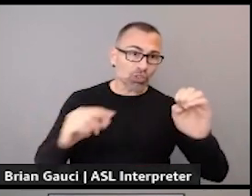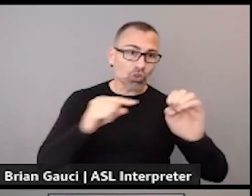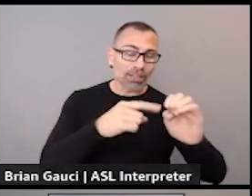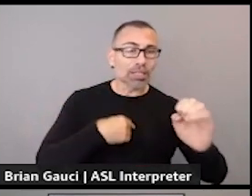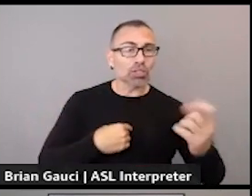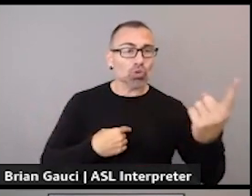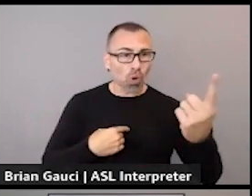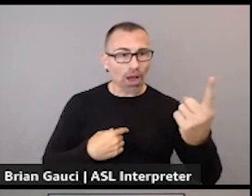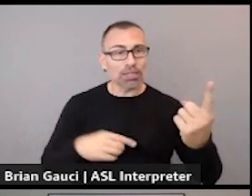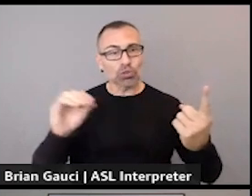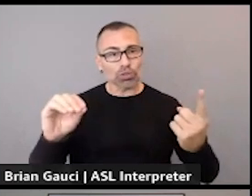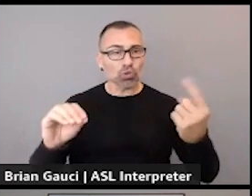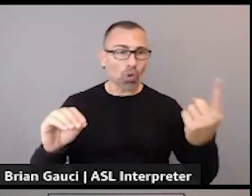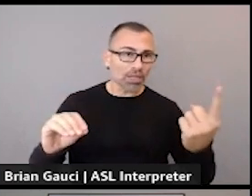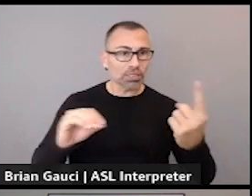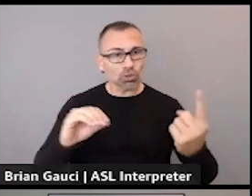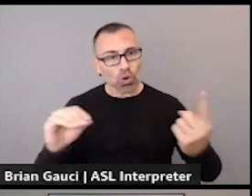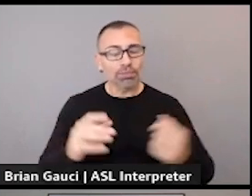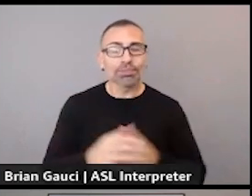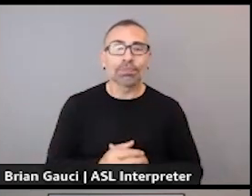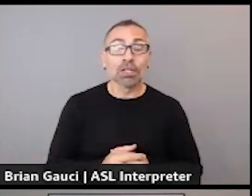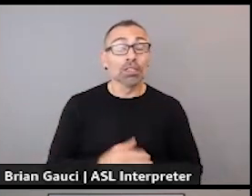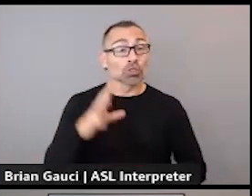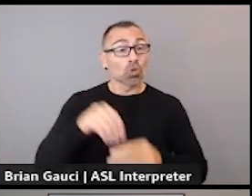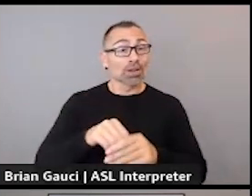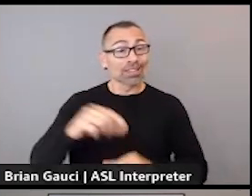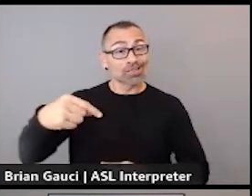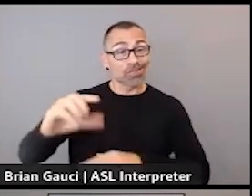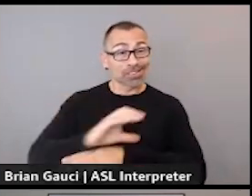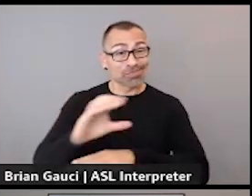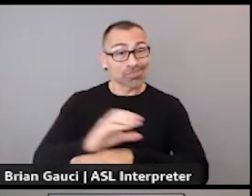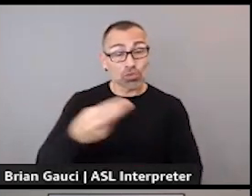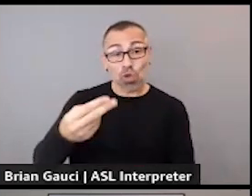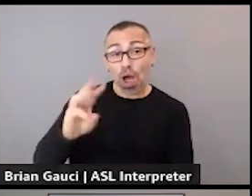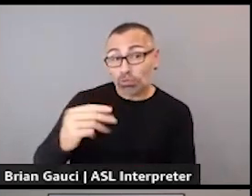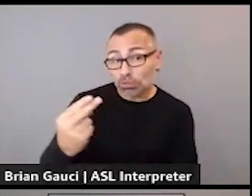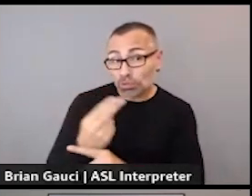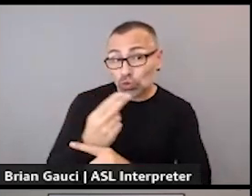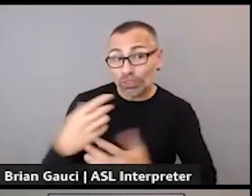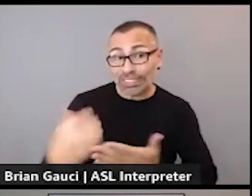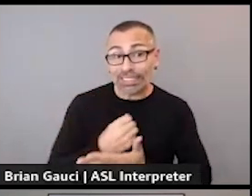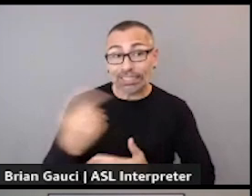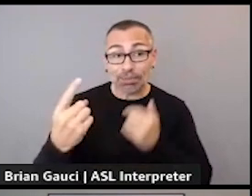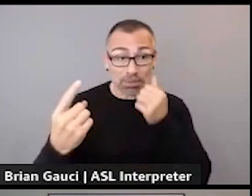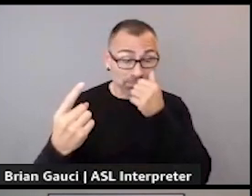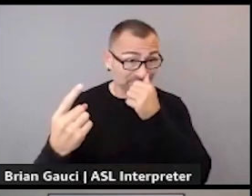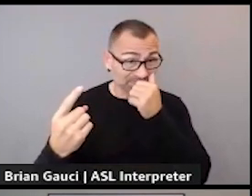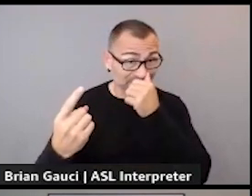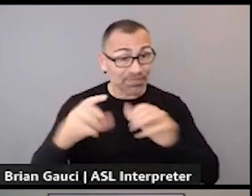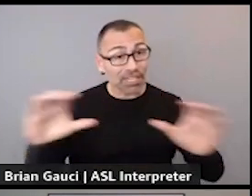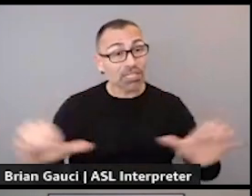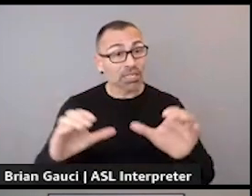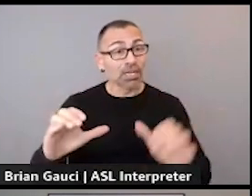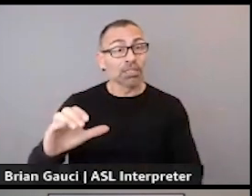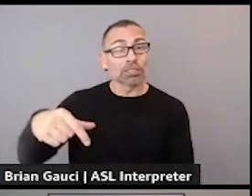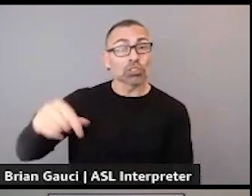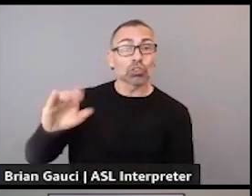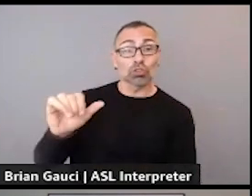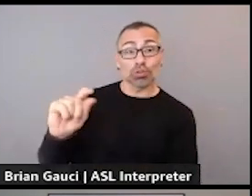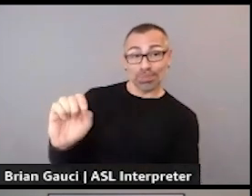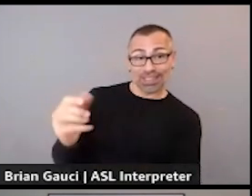to keep in mind too of like, what do people use quantum computers for, right? These algorithms and these complex problems that, Jordan alluded to as